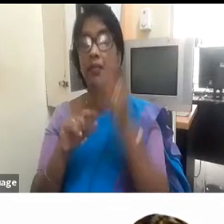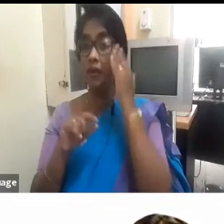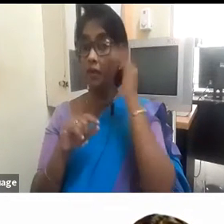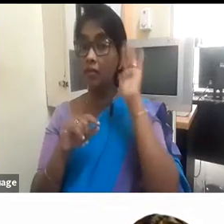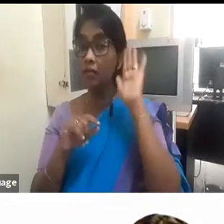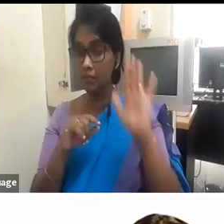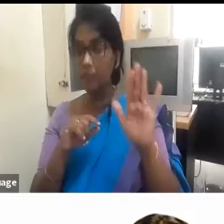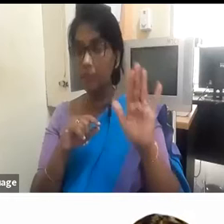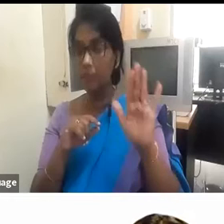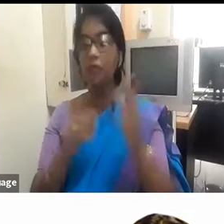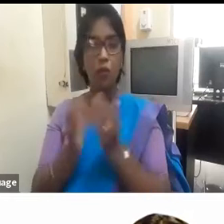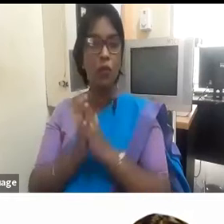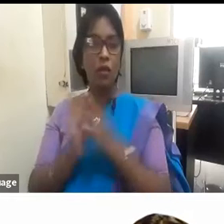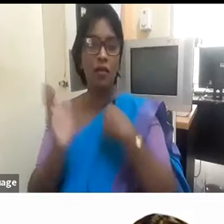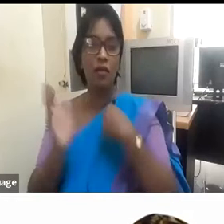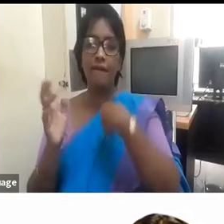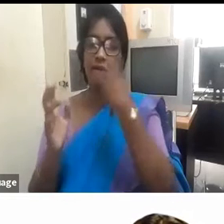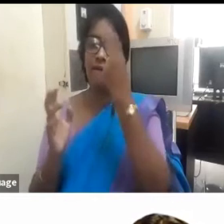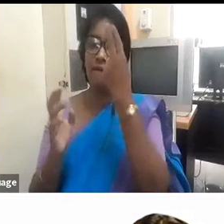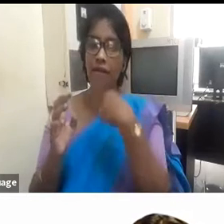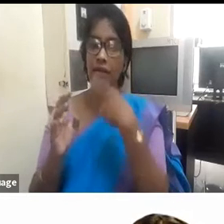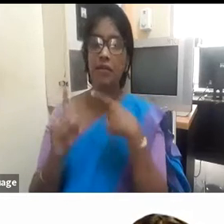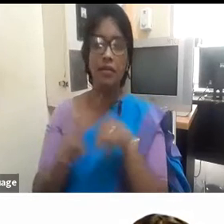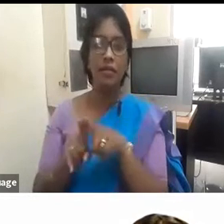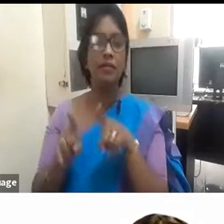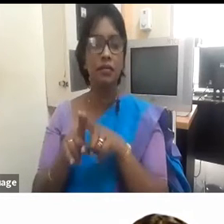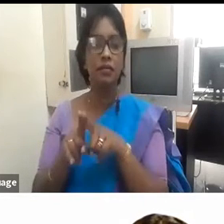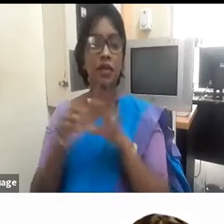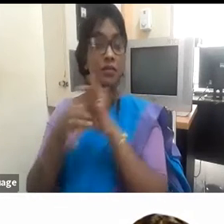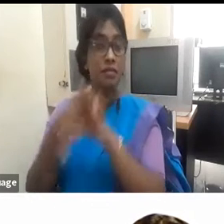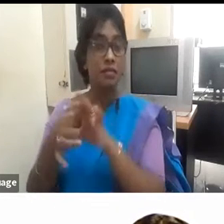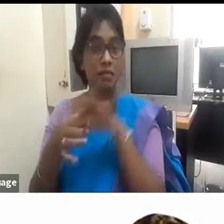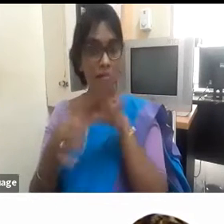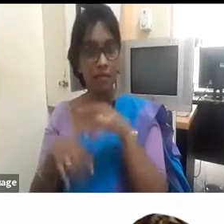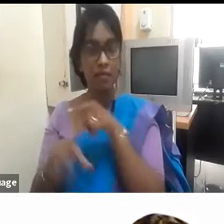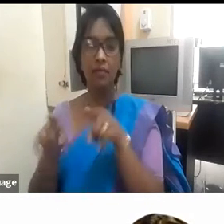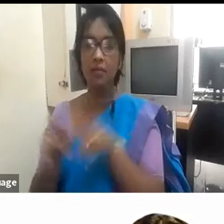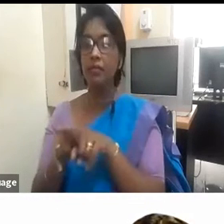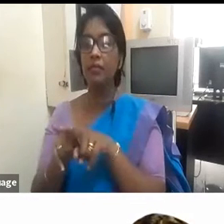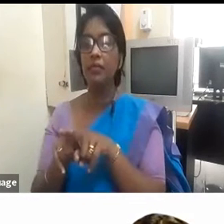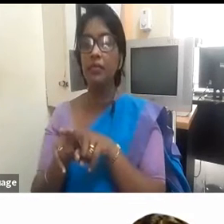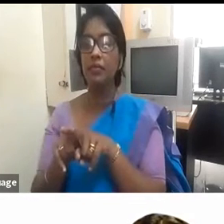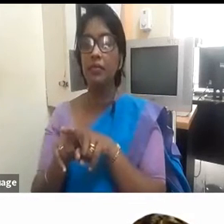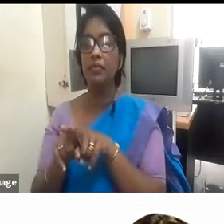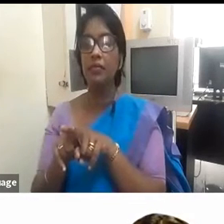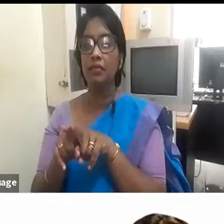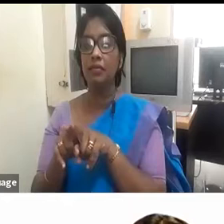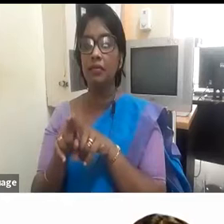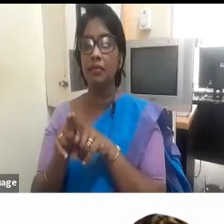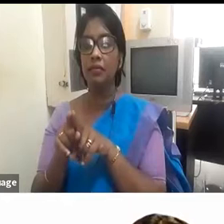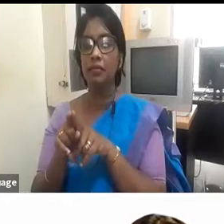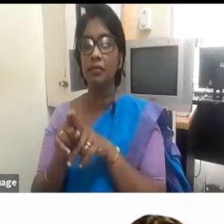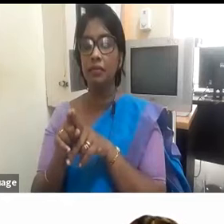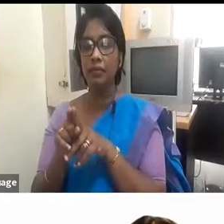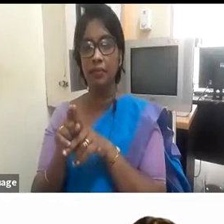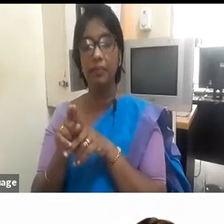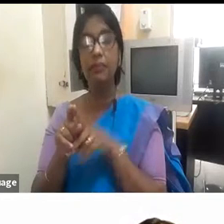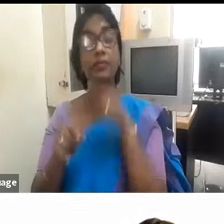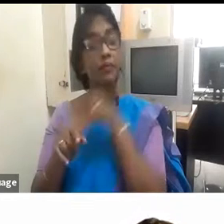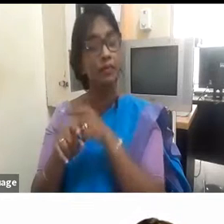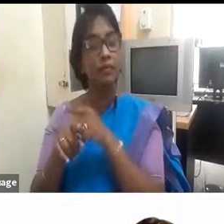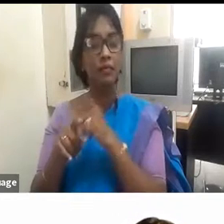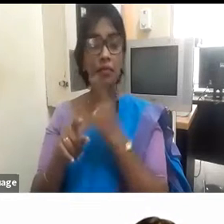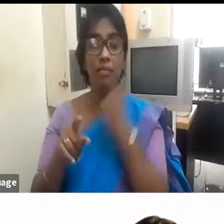up business, engage. It goes back to skilling, it goes back to